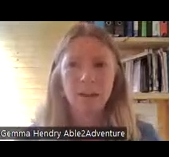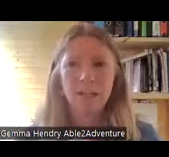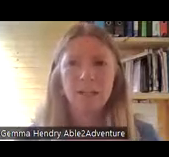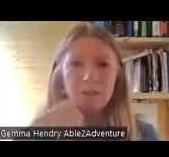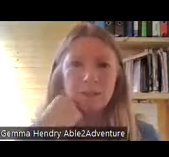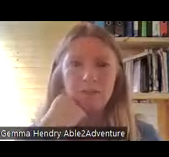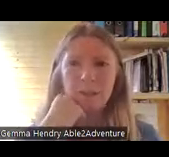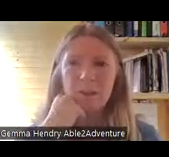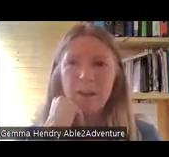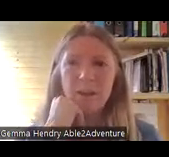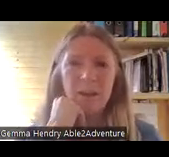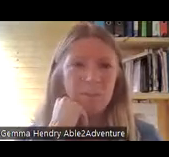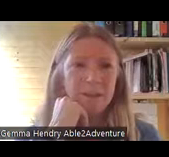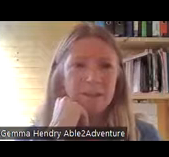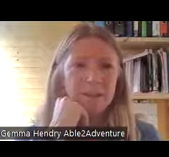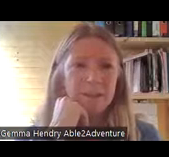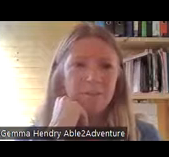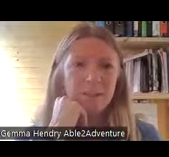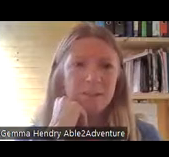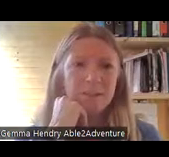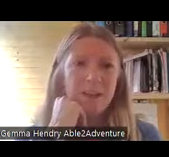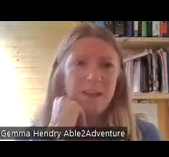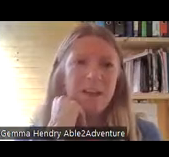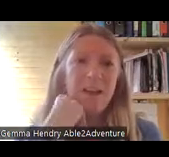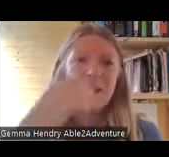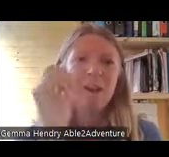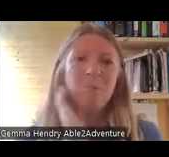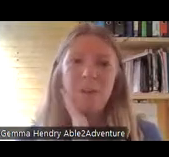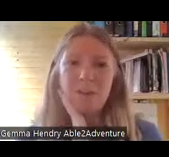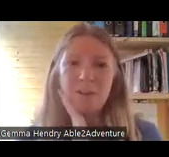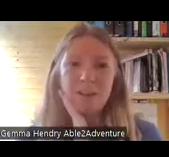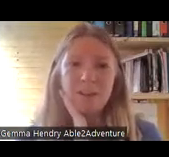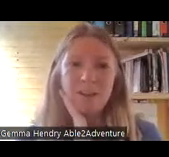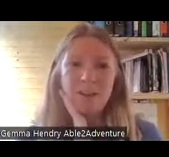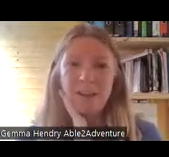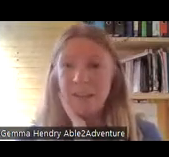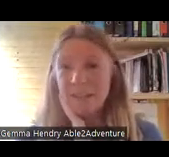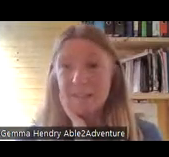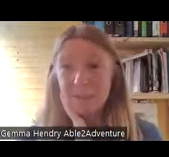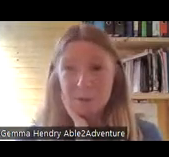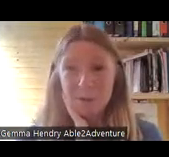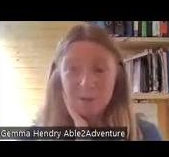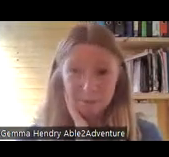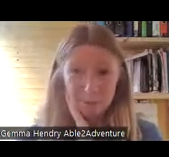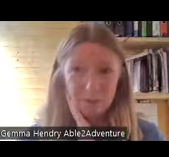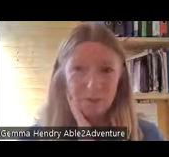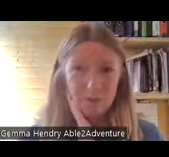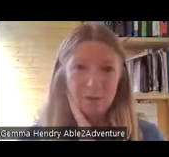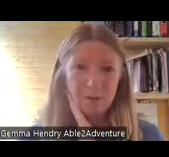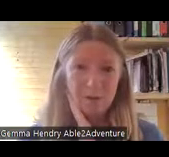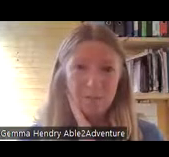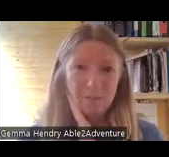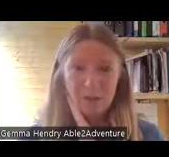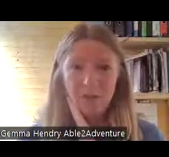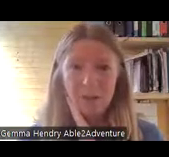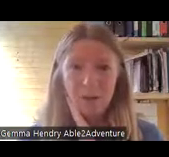a range of different abilities, active hands. And then whether there is an accessible toilet, which is the one that